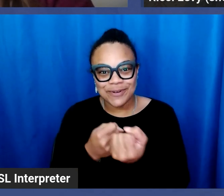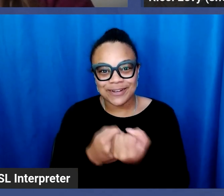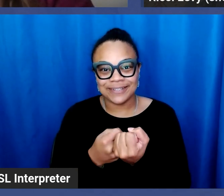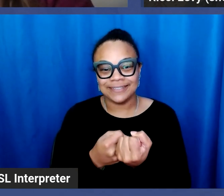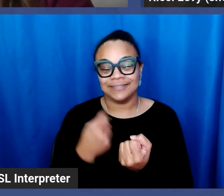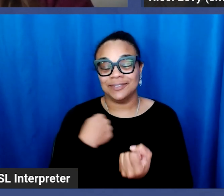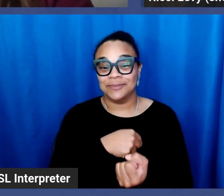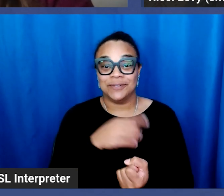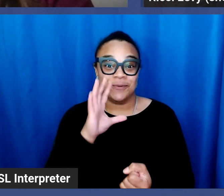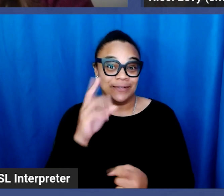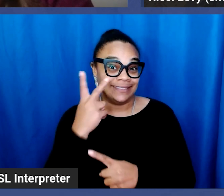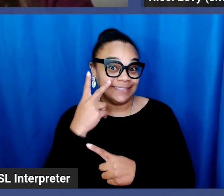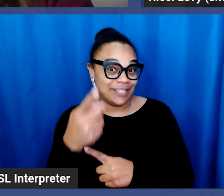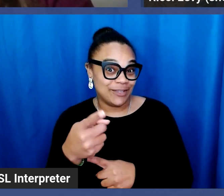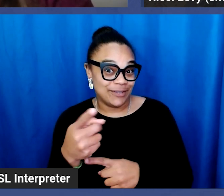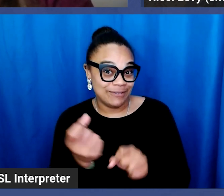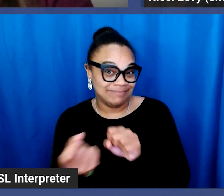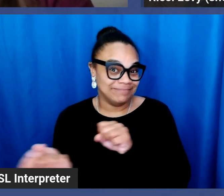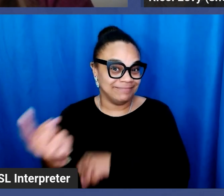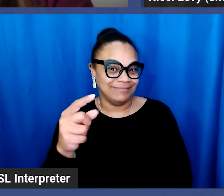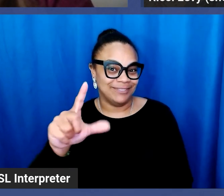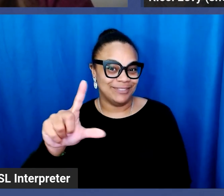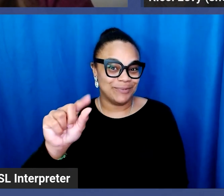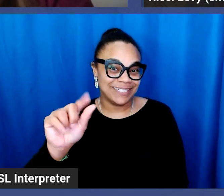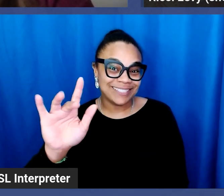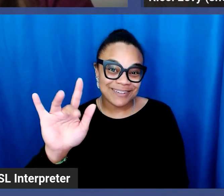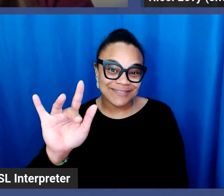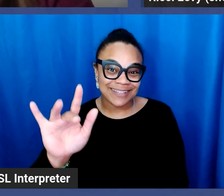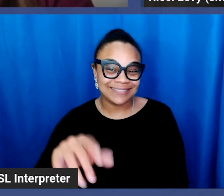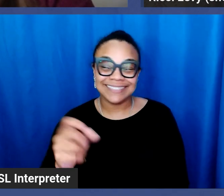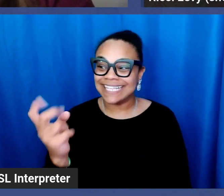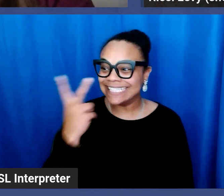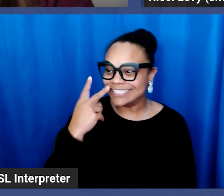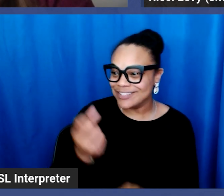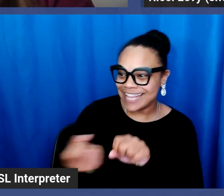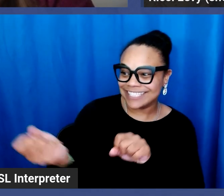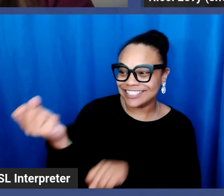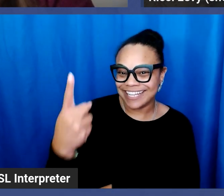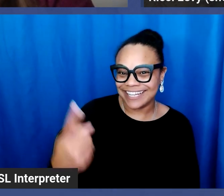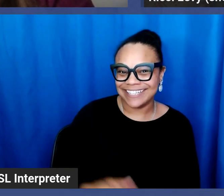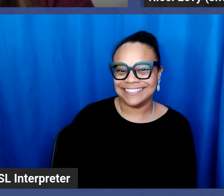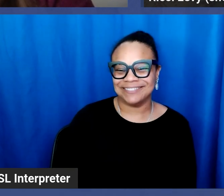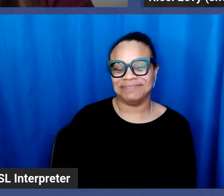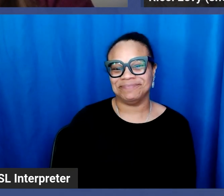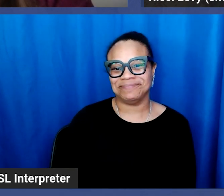and we will see you in 2025. See you next year.